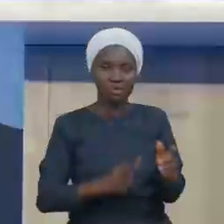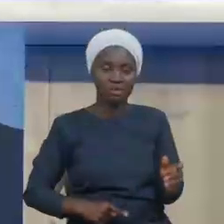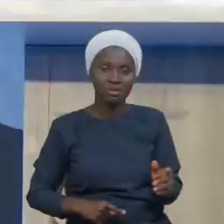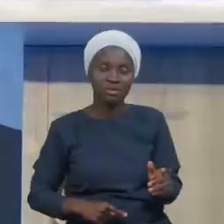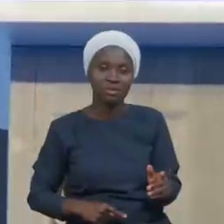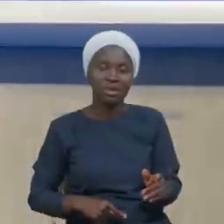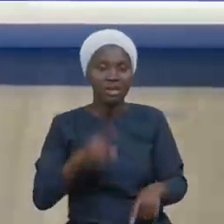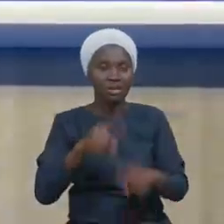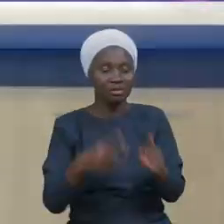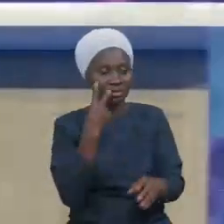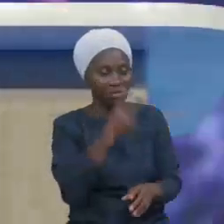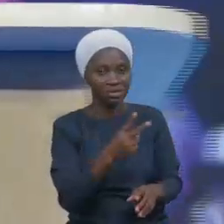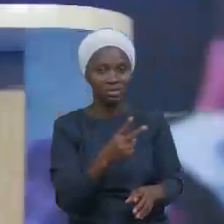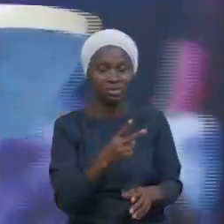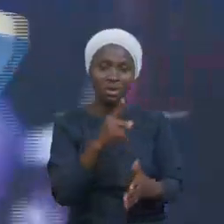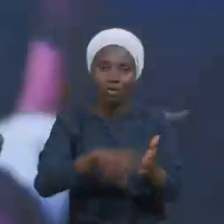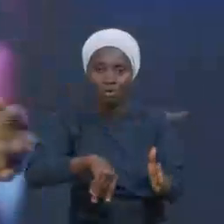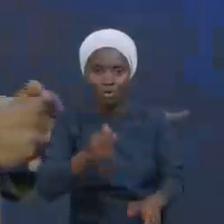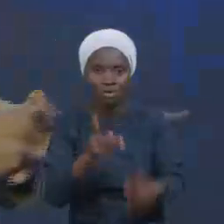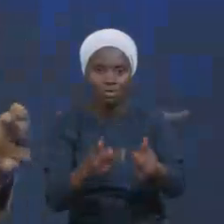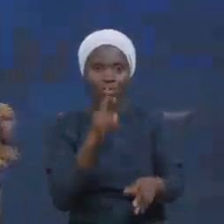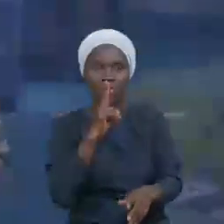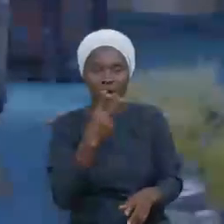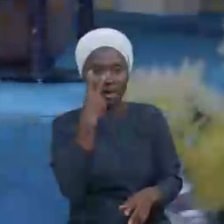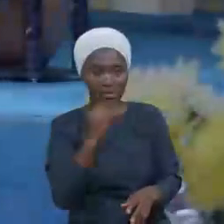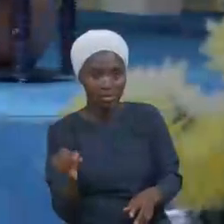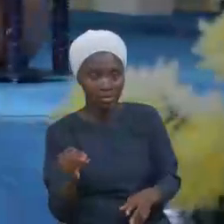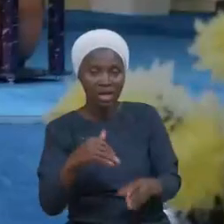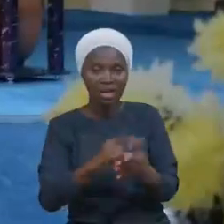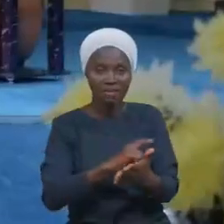other people ordinarily were seeing. And they were told in